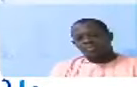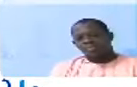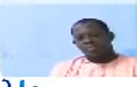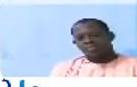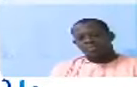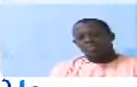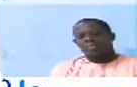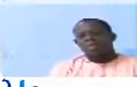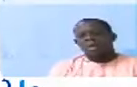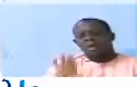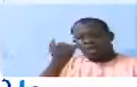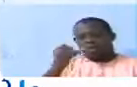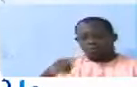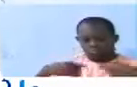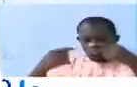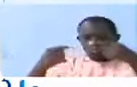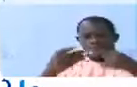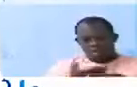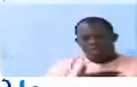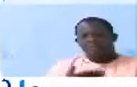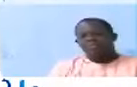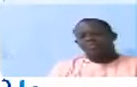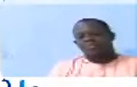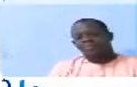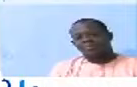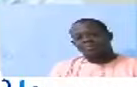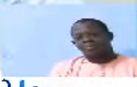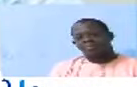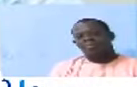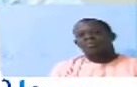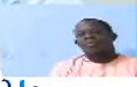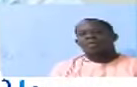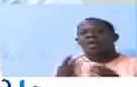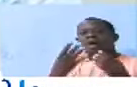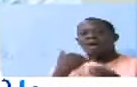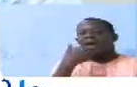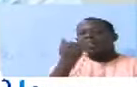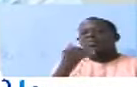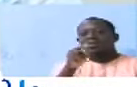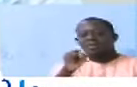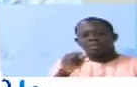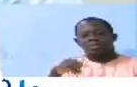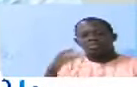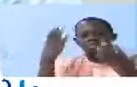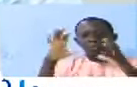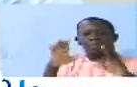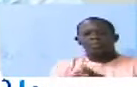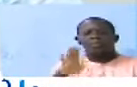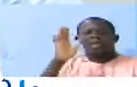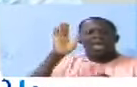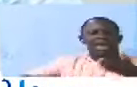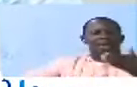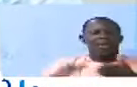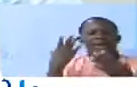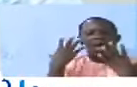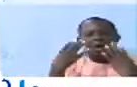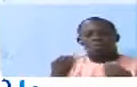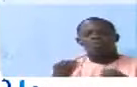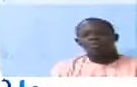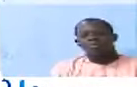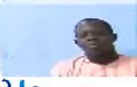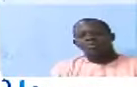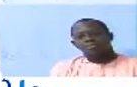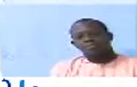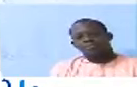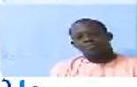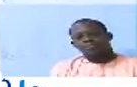tenten tale. Yes, the case proceeded. And how did it end? Nya la bon nya kera nya di le data